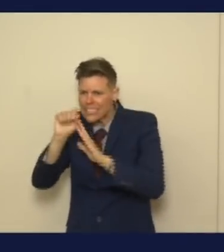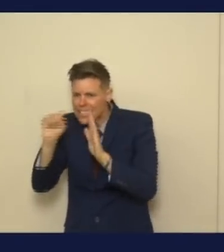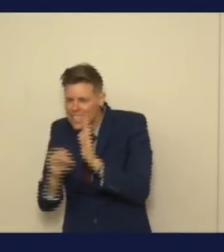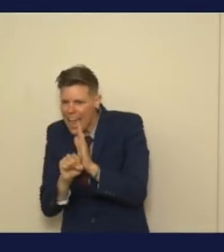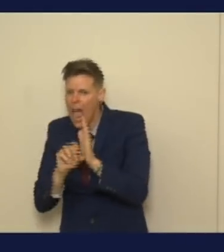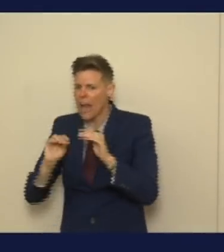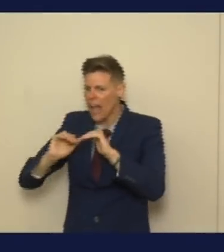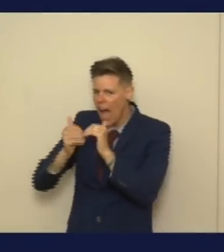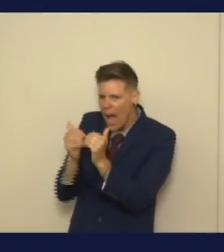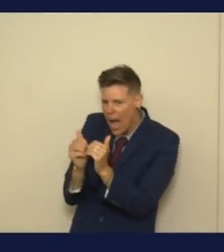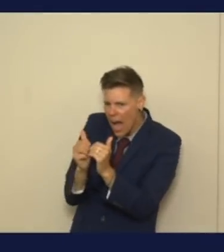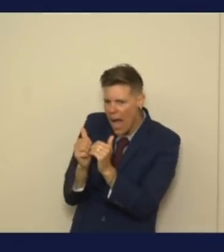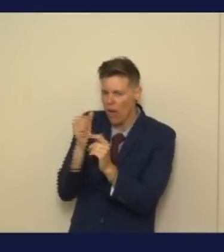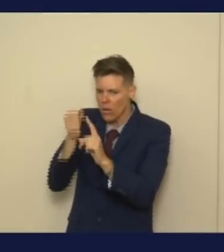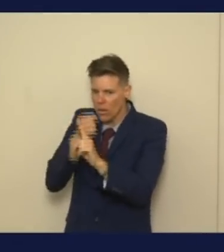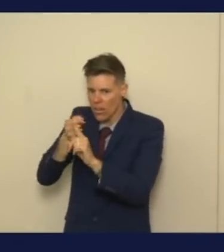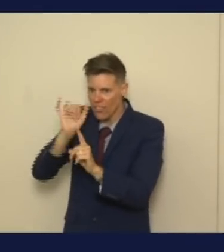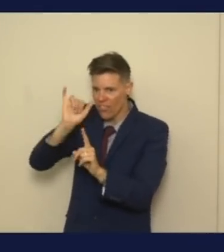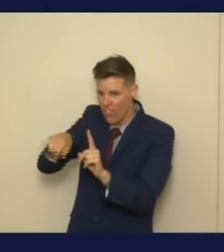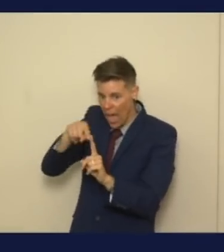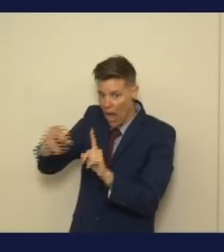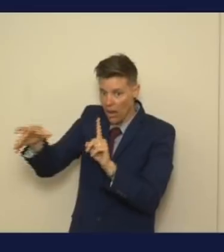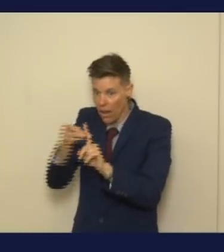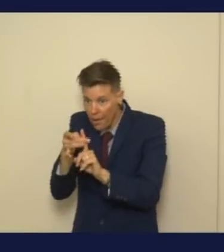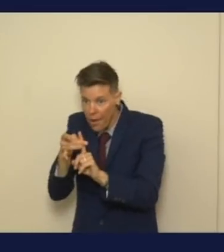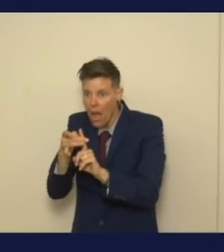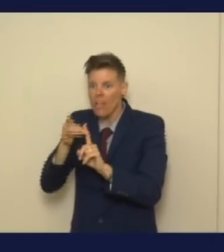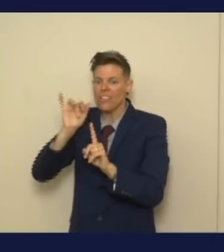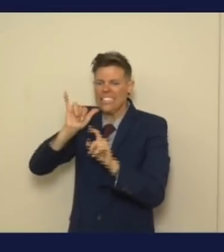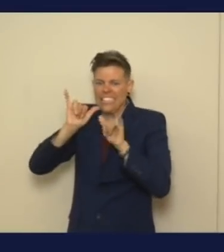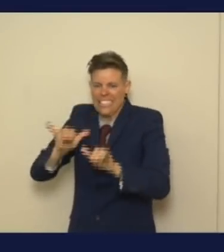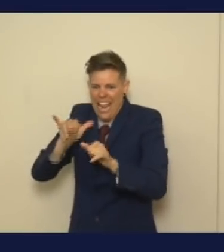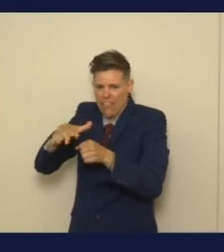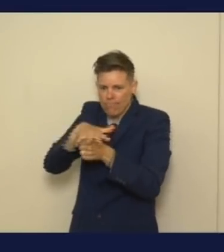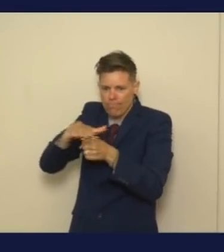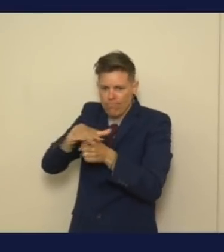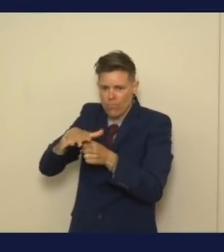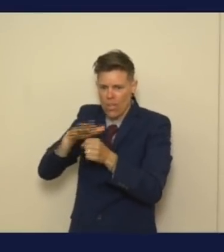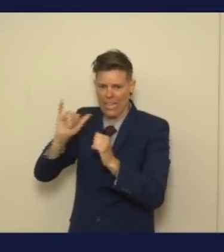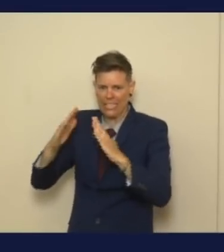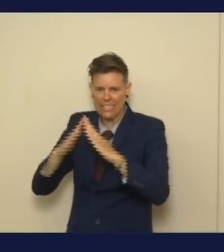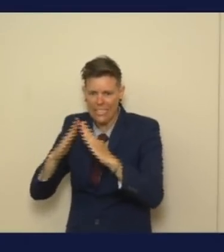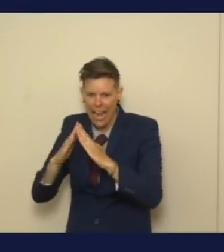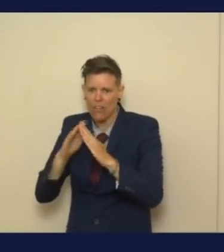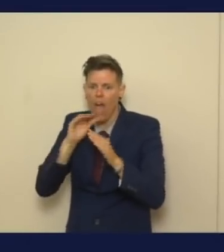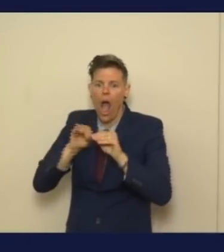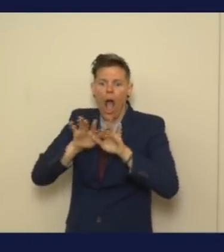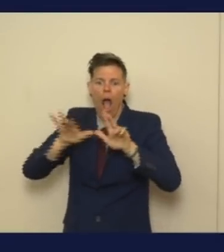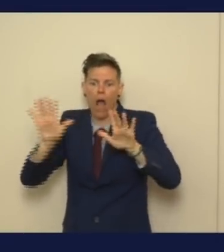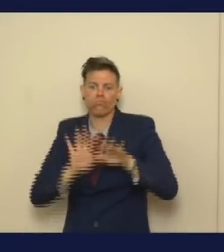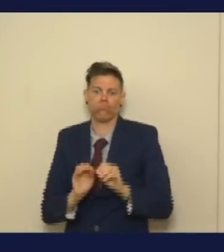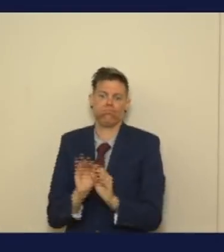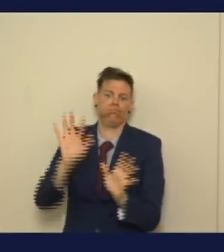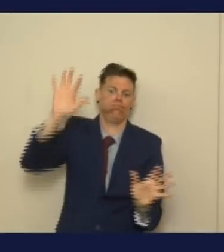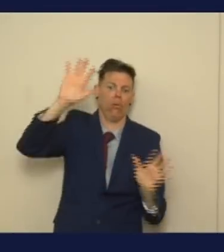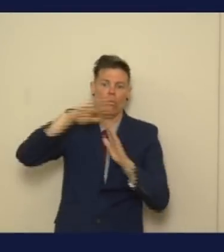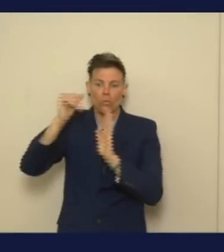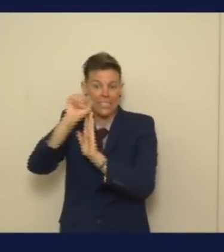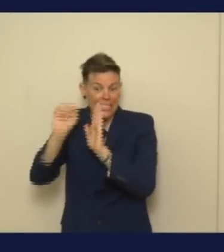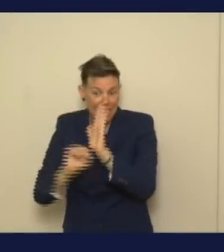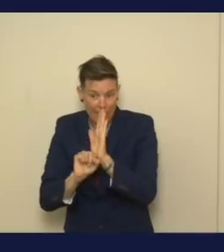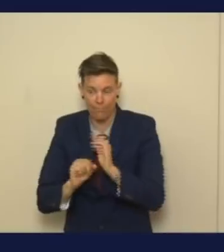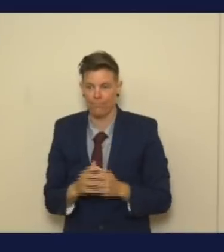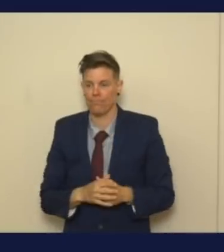with the virus as it lives with us. I do want to point out something that we're going to go to Dr. Grace. I know that, frankly, and we